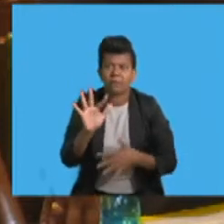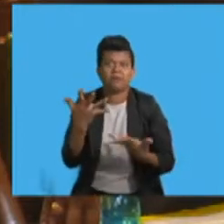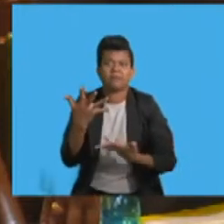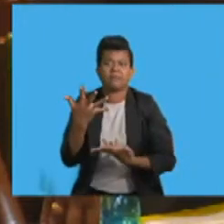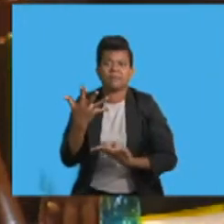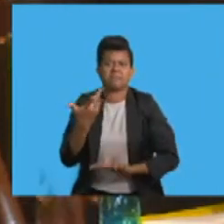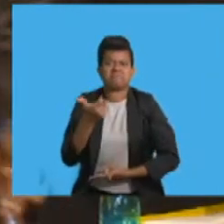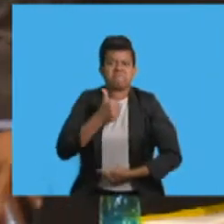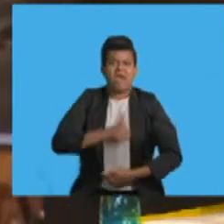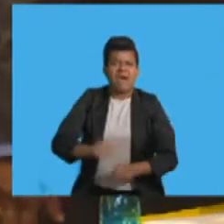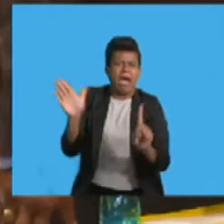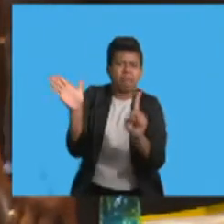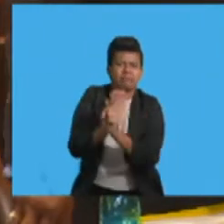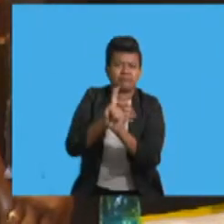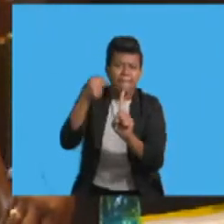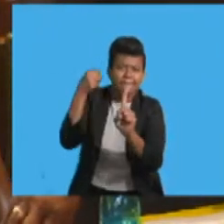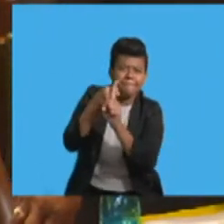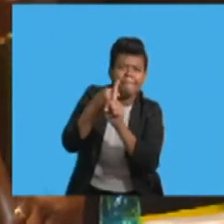abuse